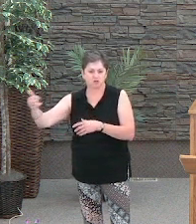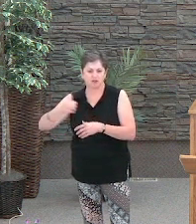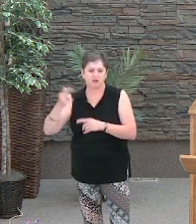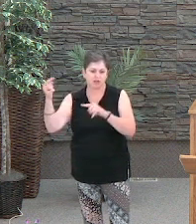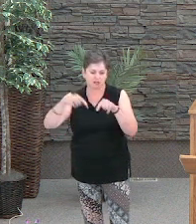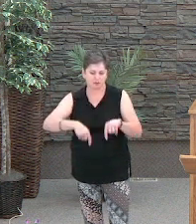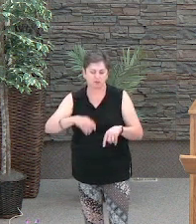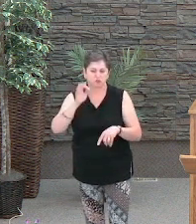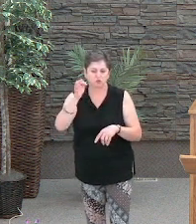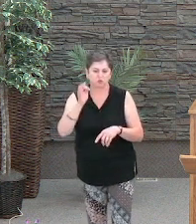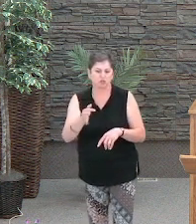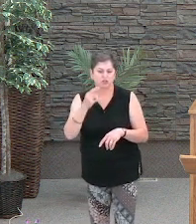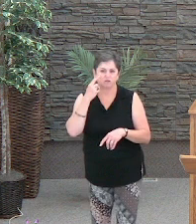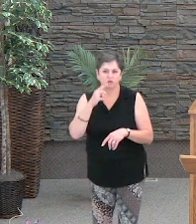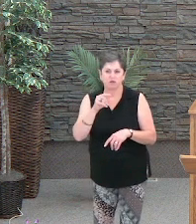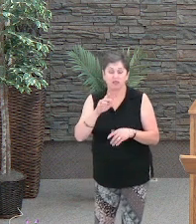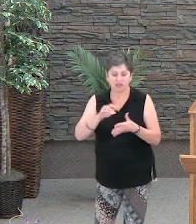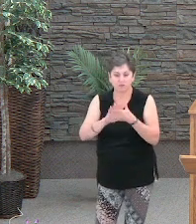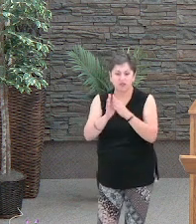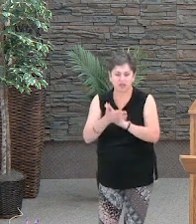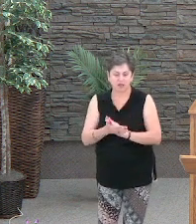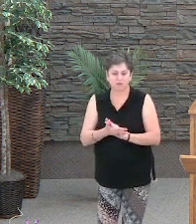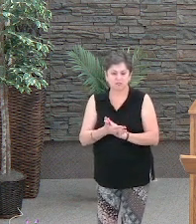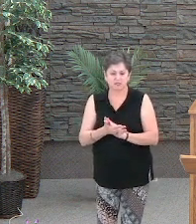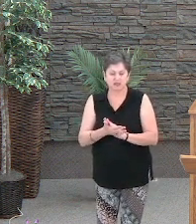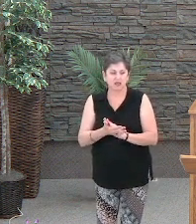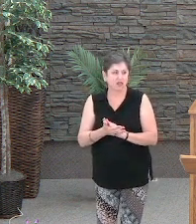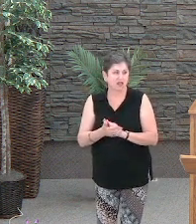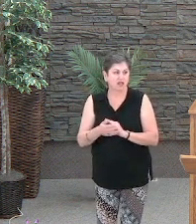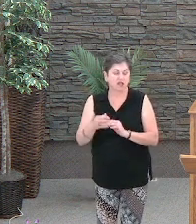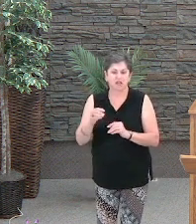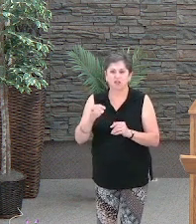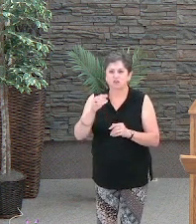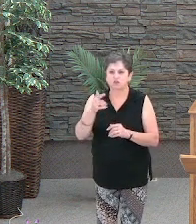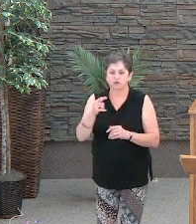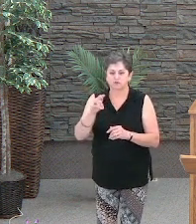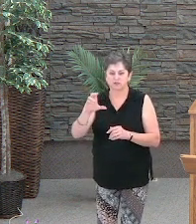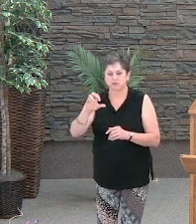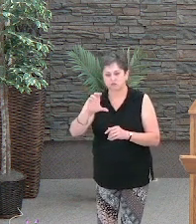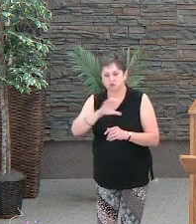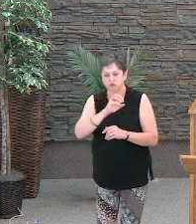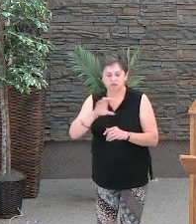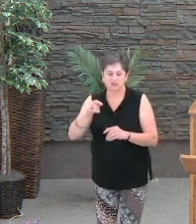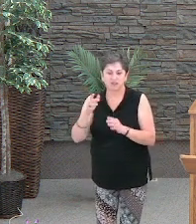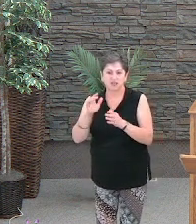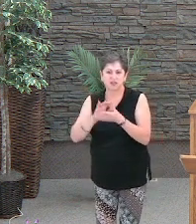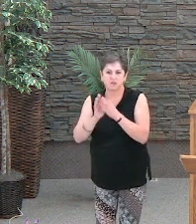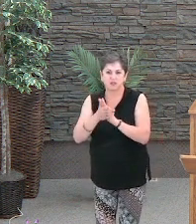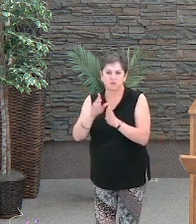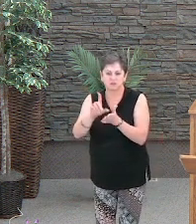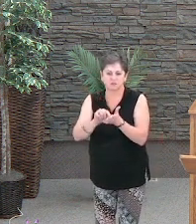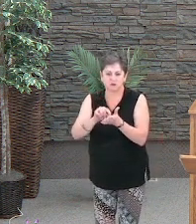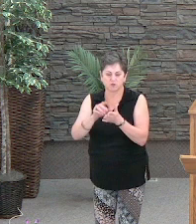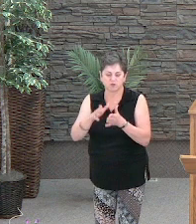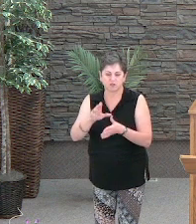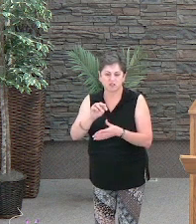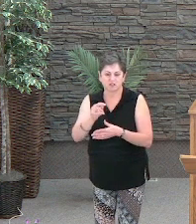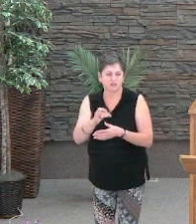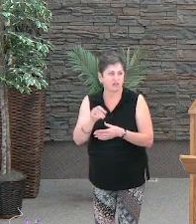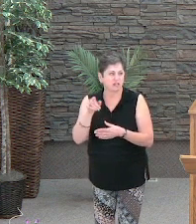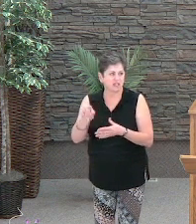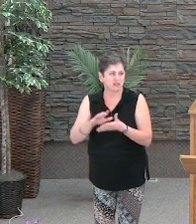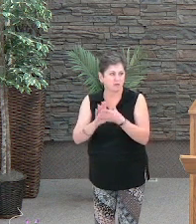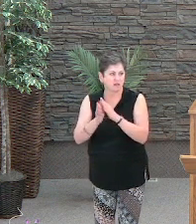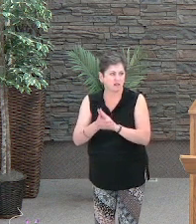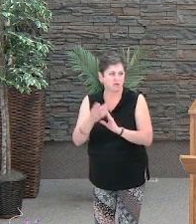preach for them. He becomes, by the way, 21st Century Christian, the publisher in Nashville.